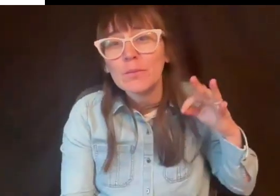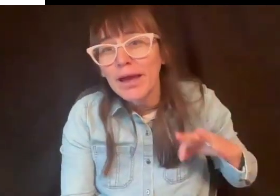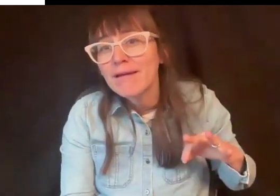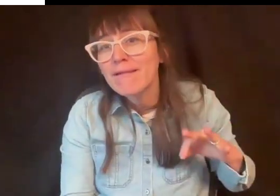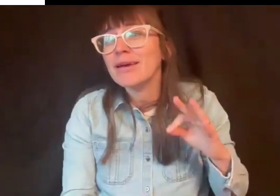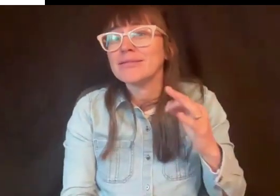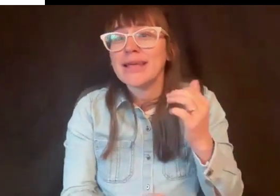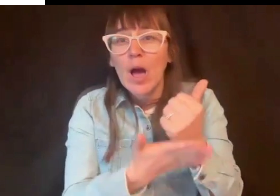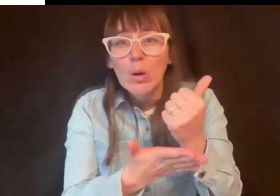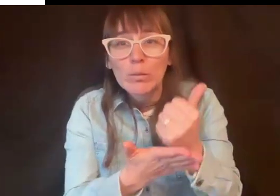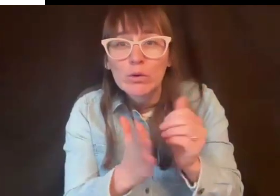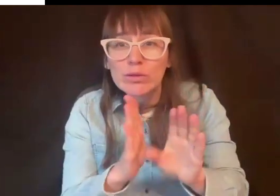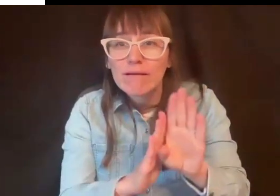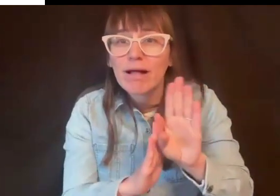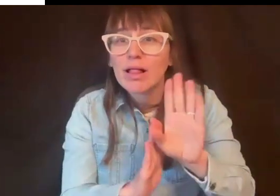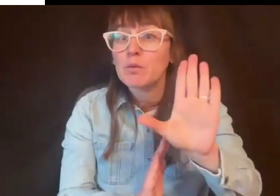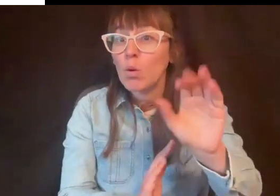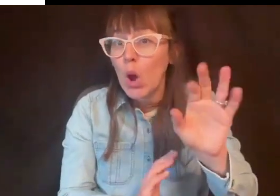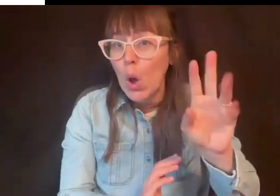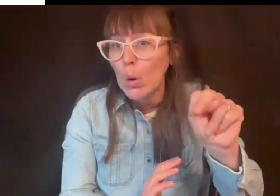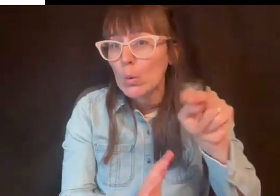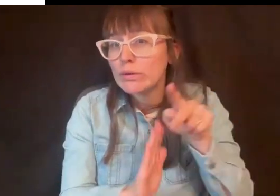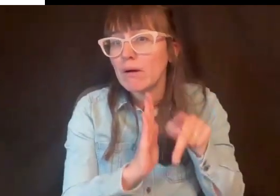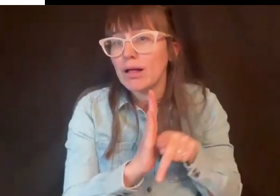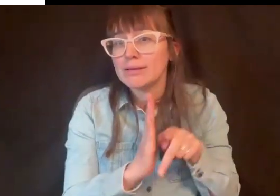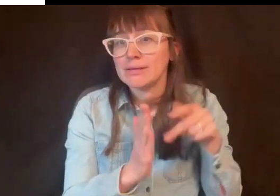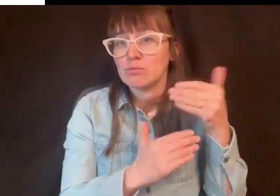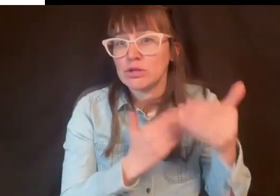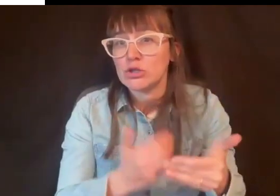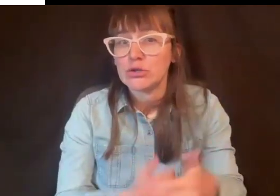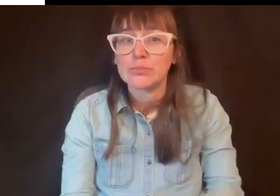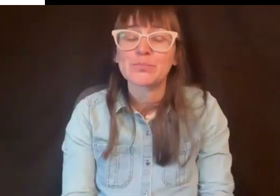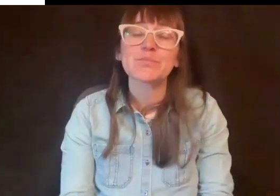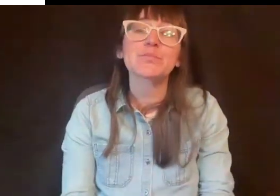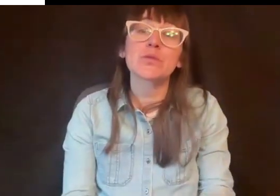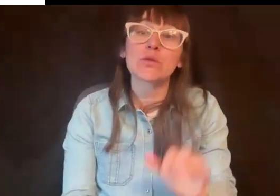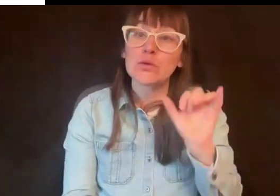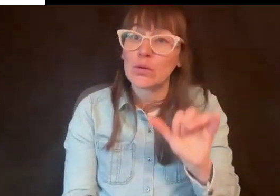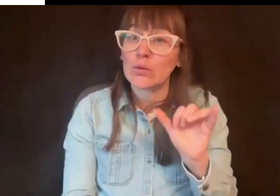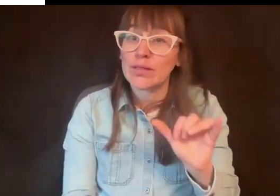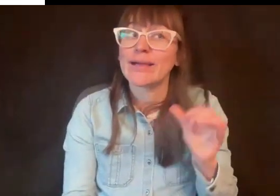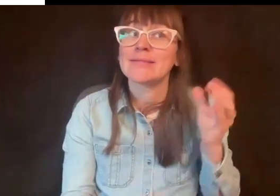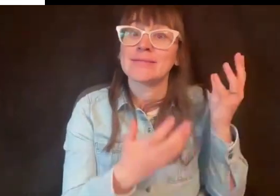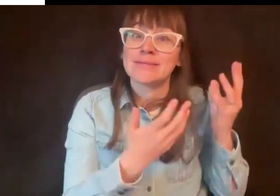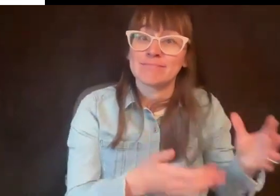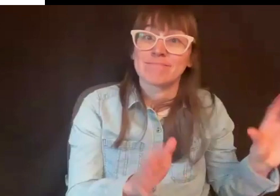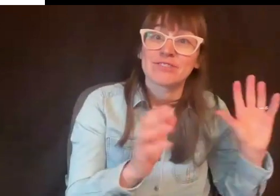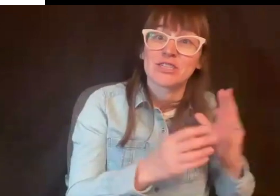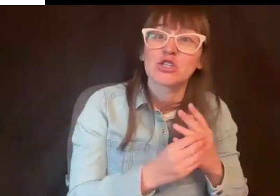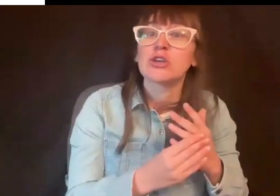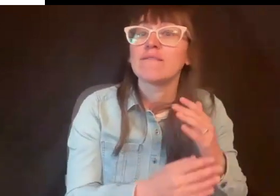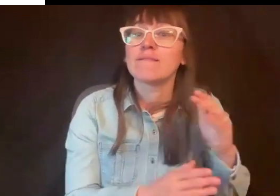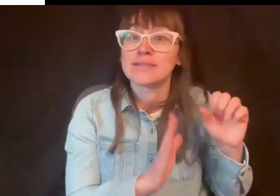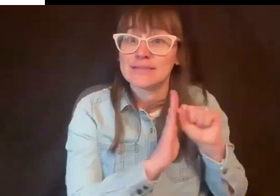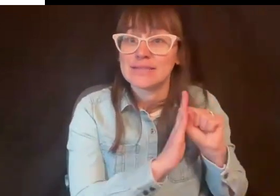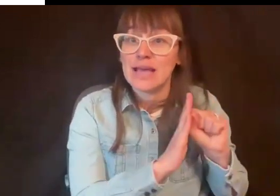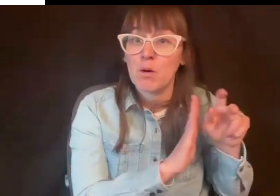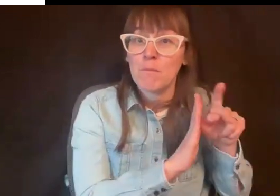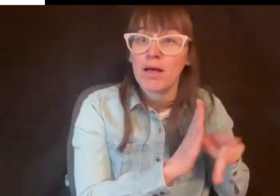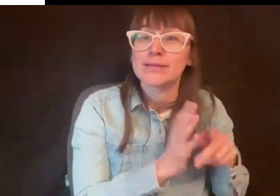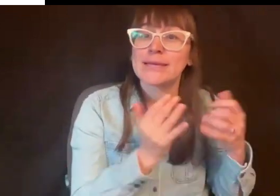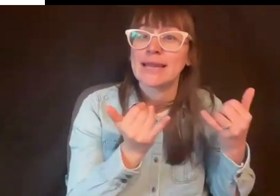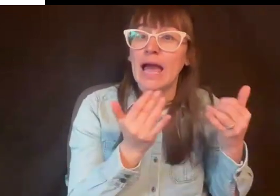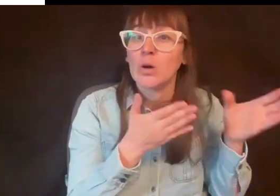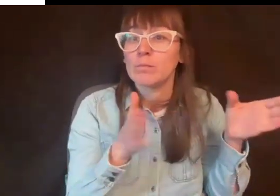developing compliant policies and procedures. So that concludes the review of the sample policy and guidance. We're going to pivot